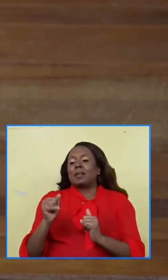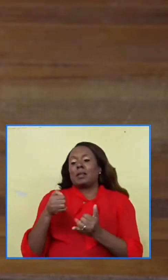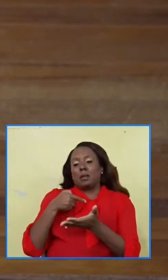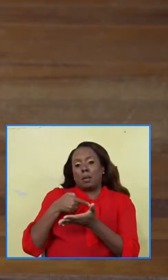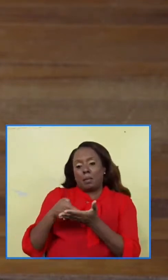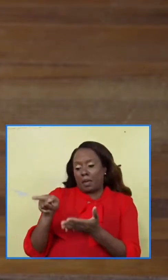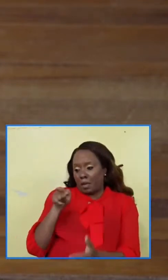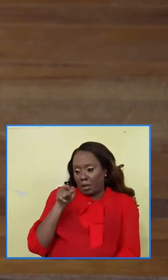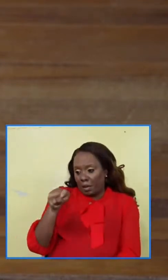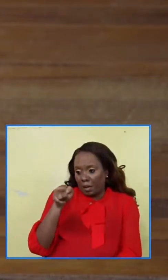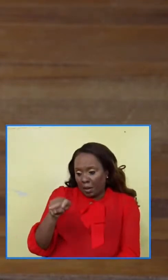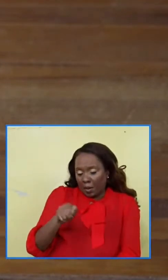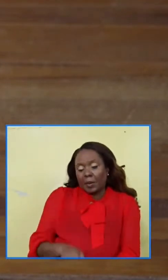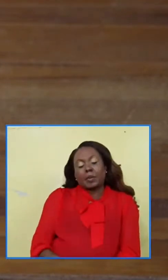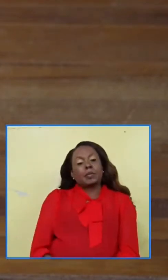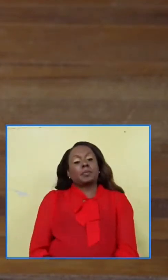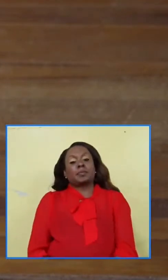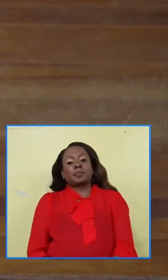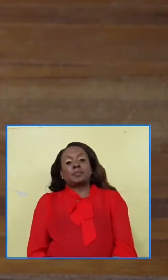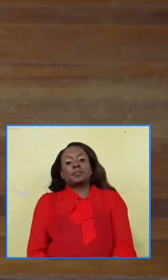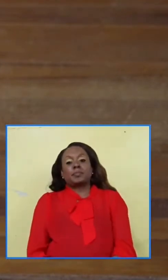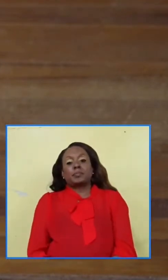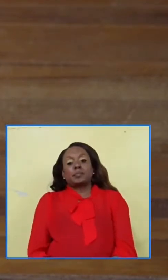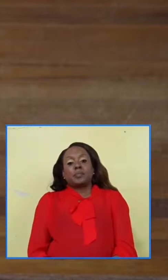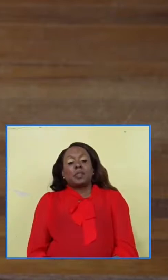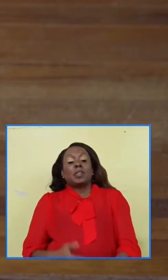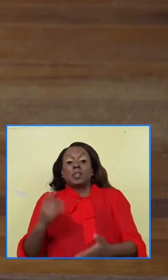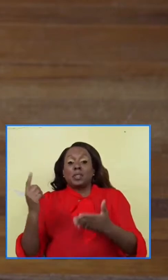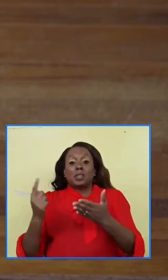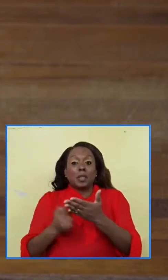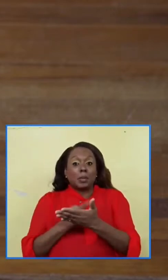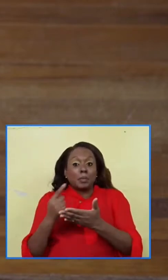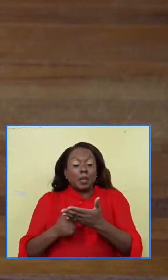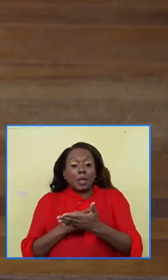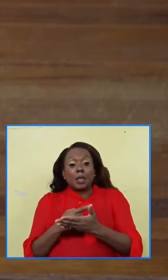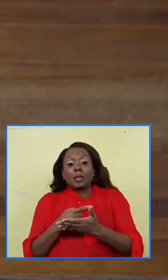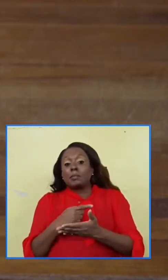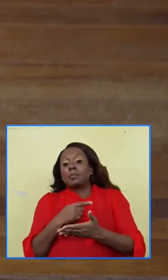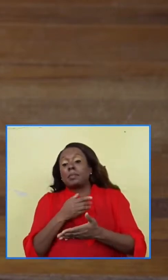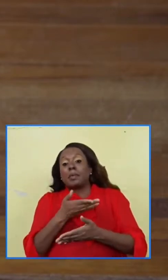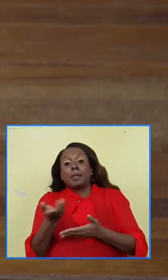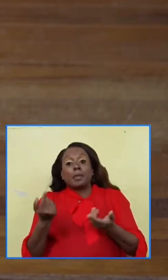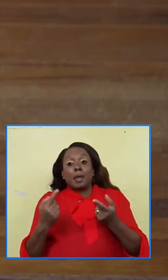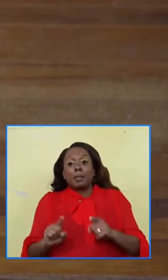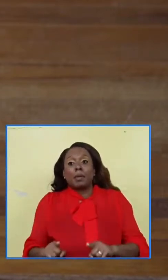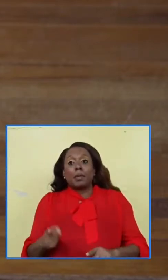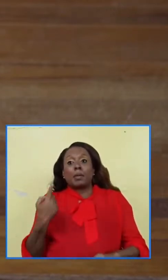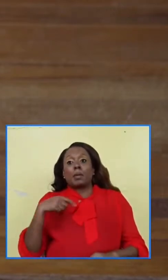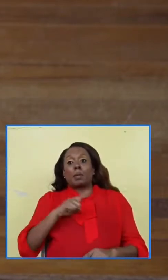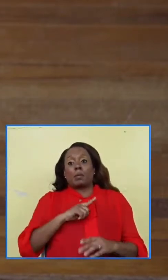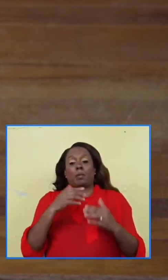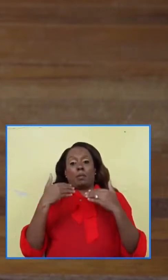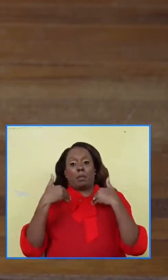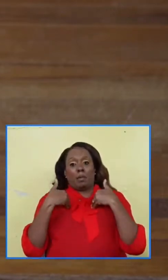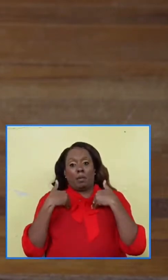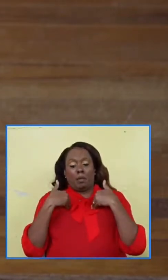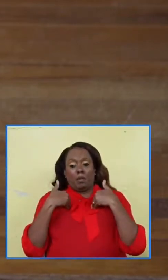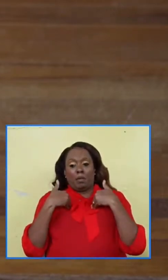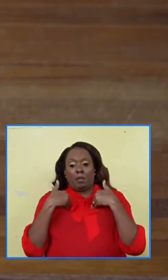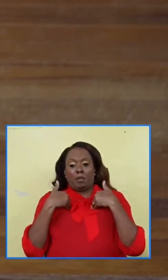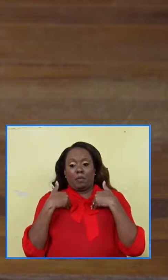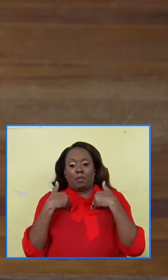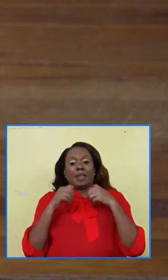benefit. Recognizing that these things tend to happen, we have a portal where everyone